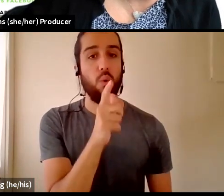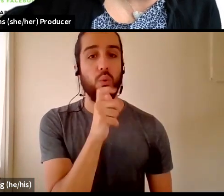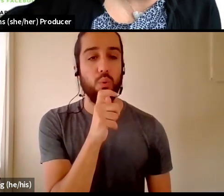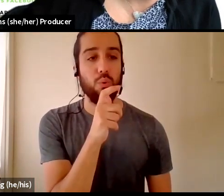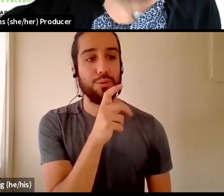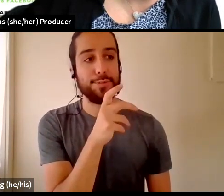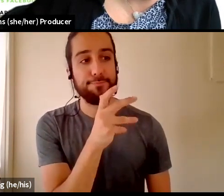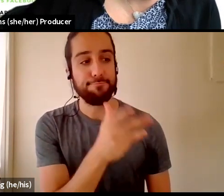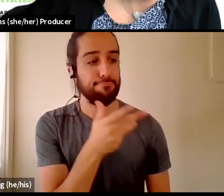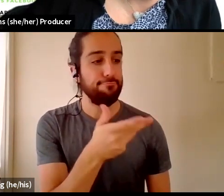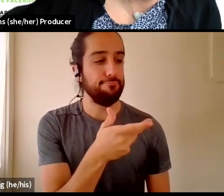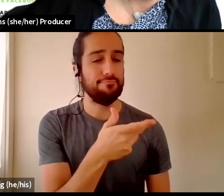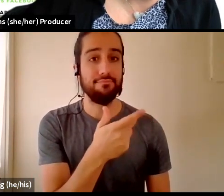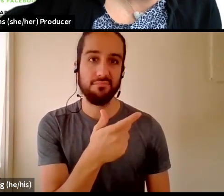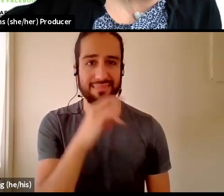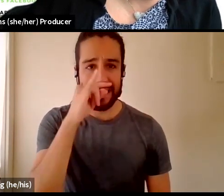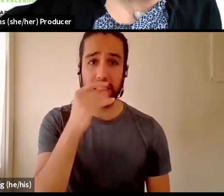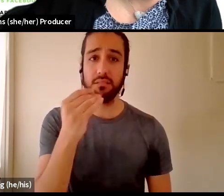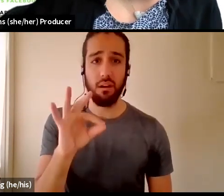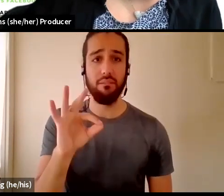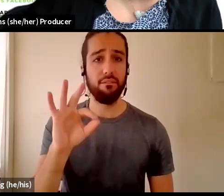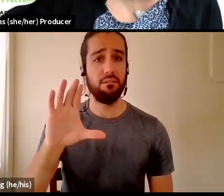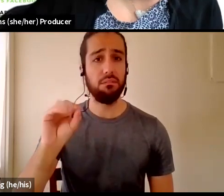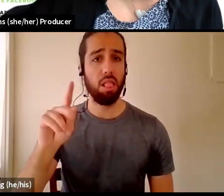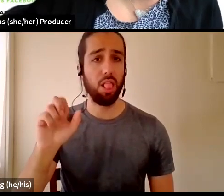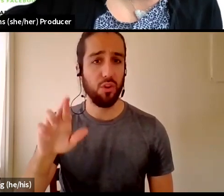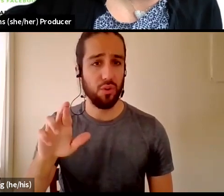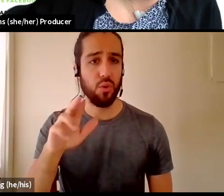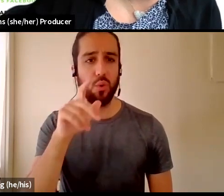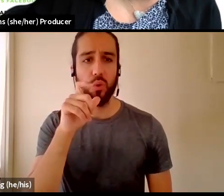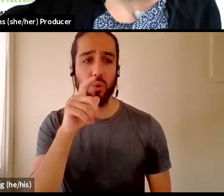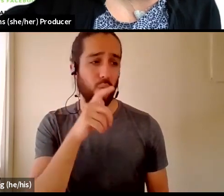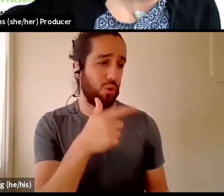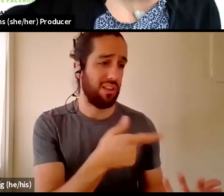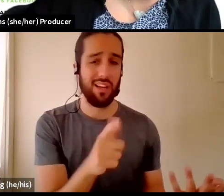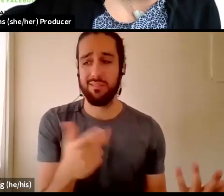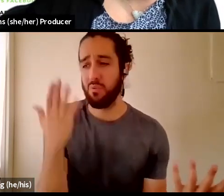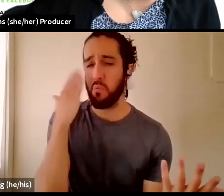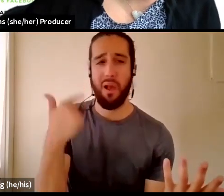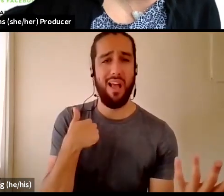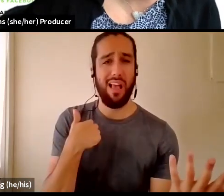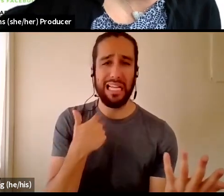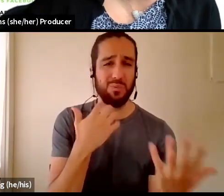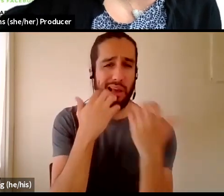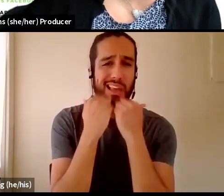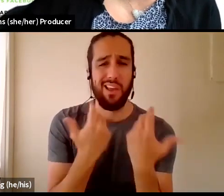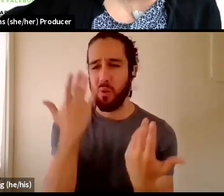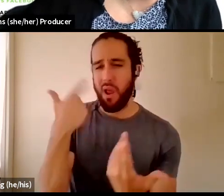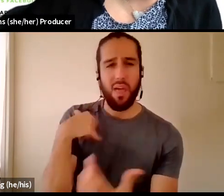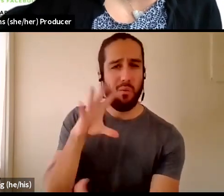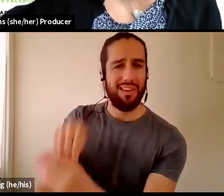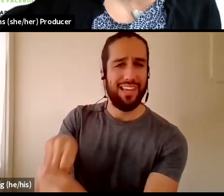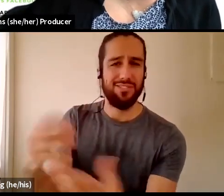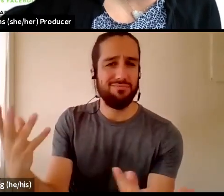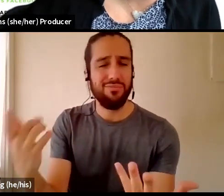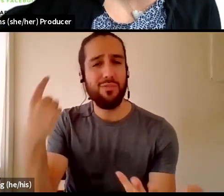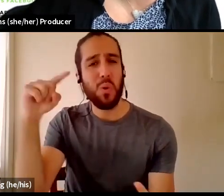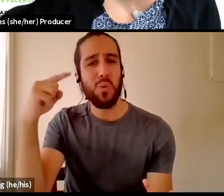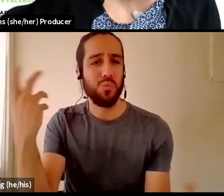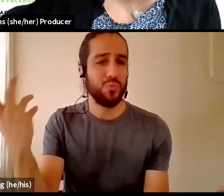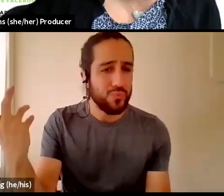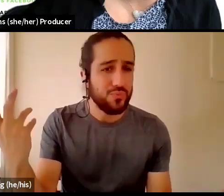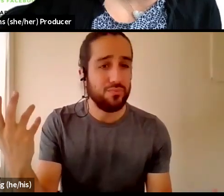you know, were kids of color that were just like, why should I care? Why should I want to engage? You know, what is this about? And